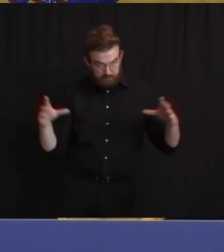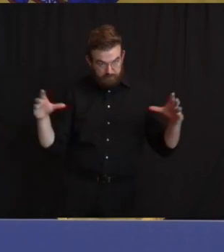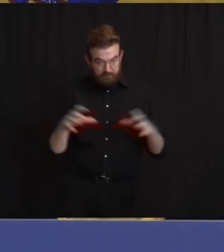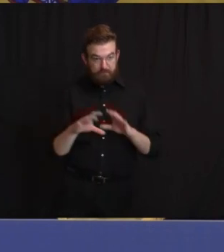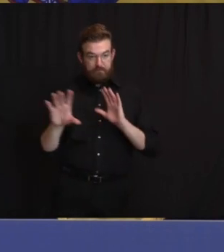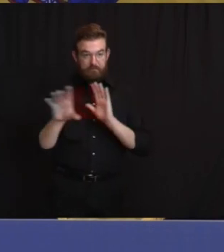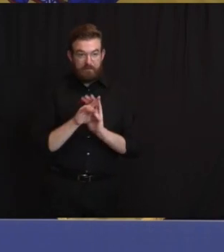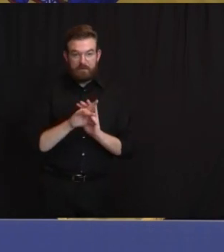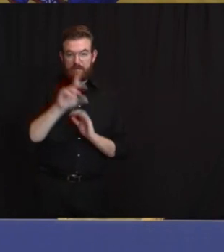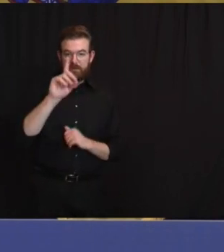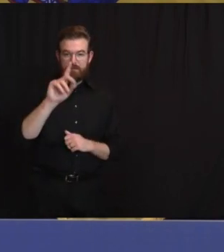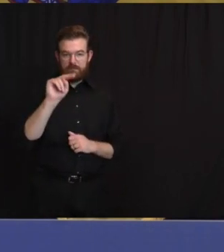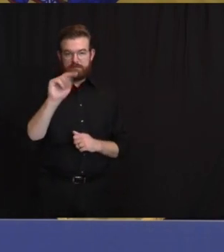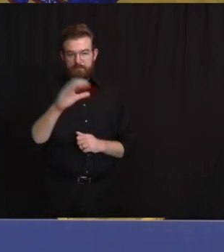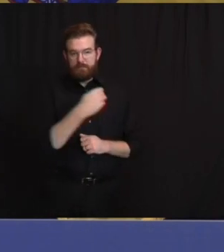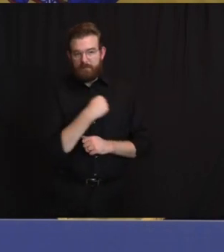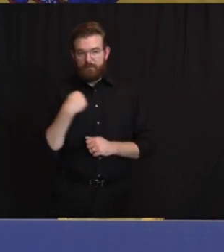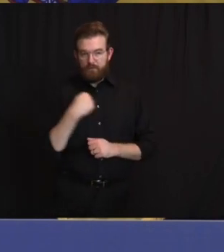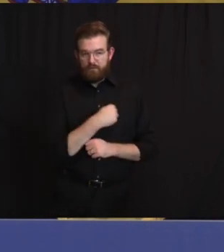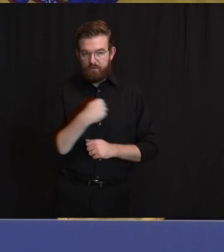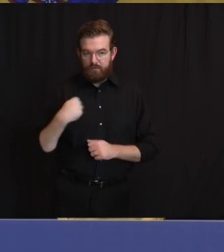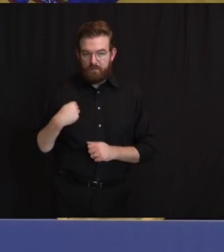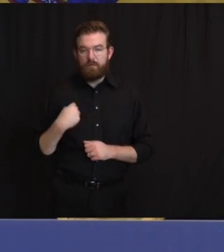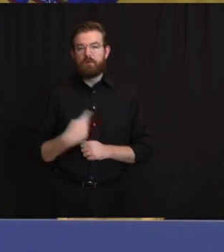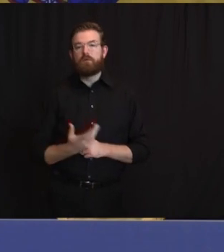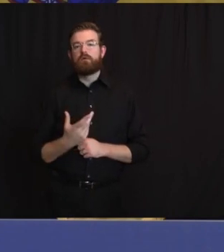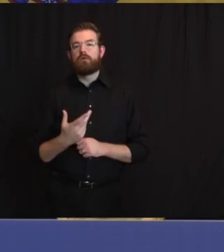additional delegates to the National Convention.